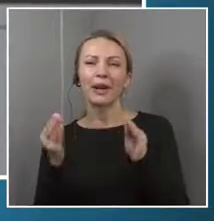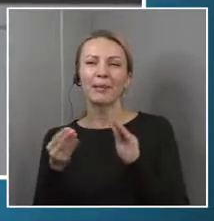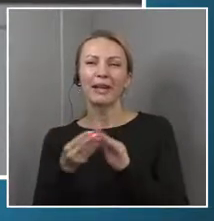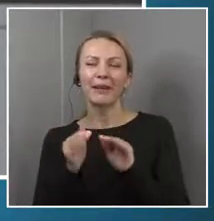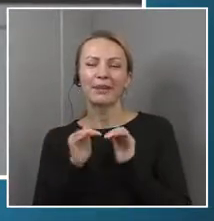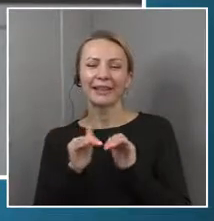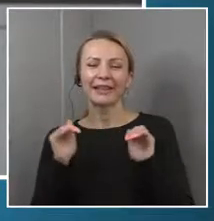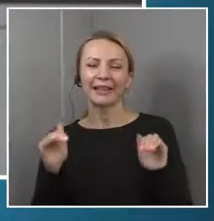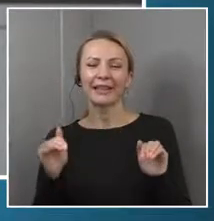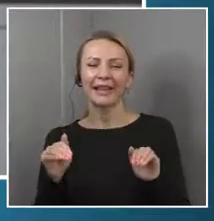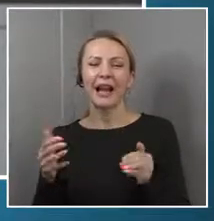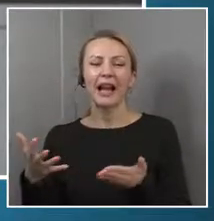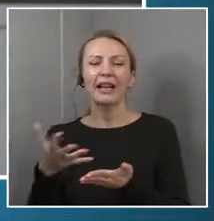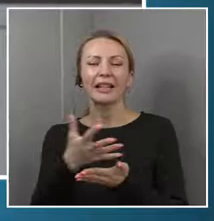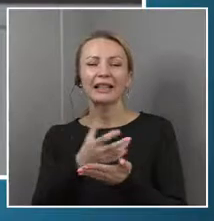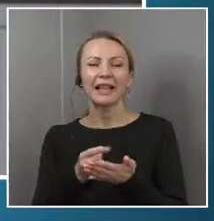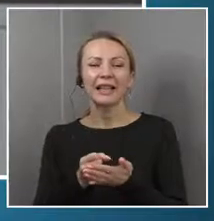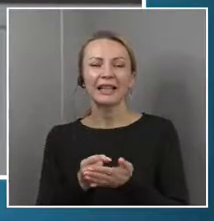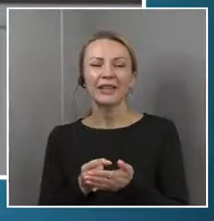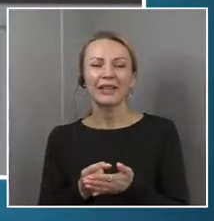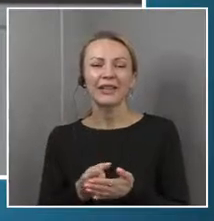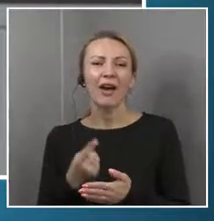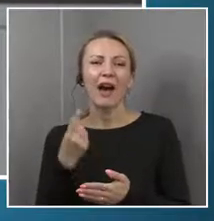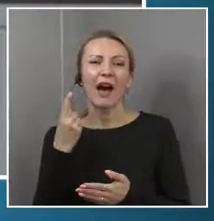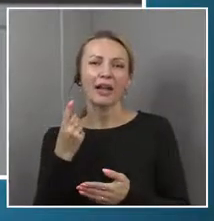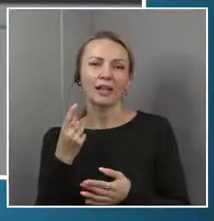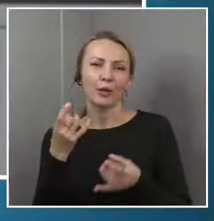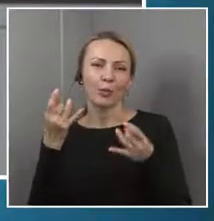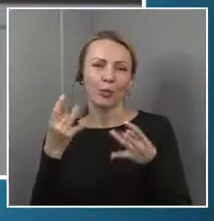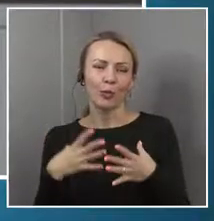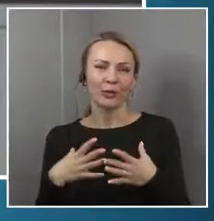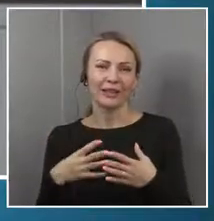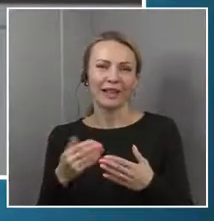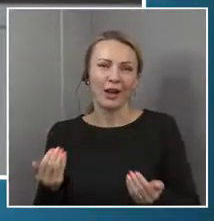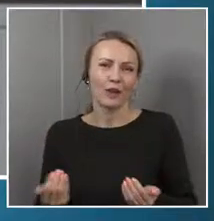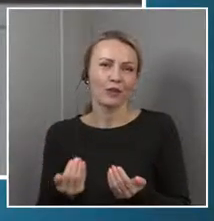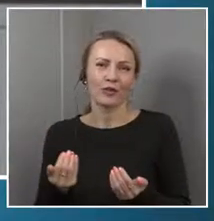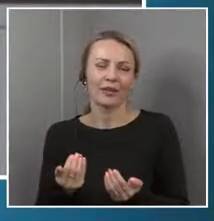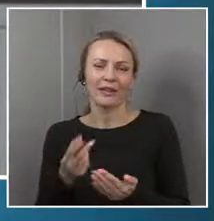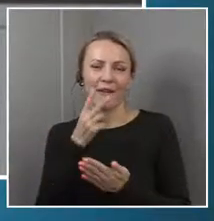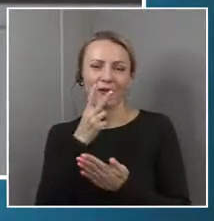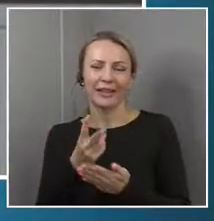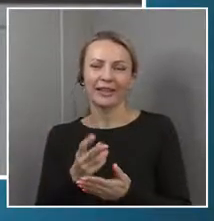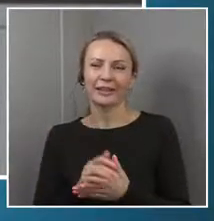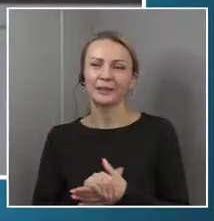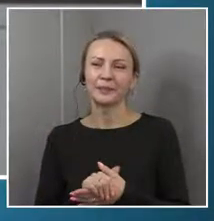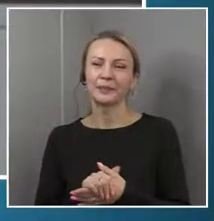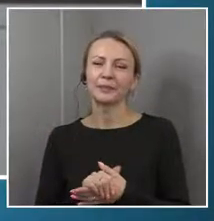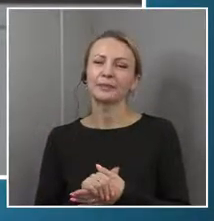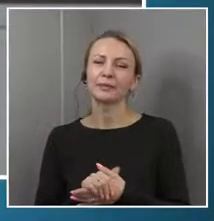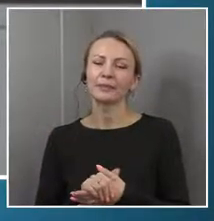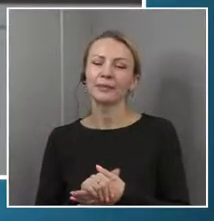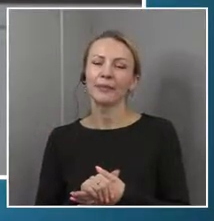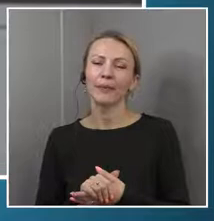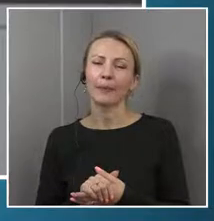childhood issues. And collecting is just one of the life scenarios.